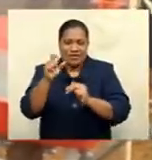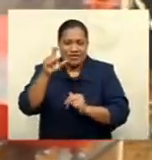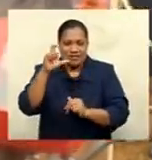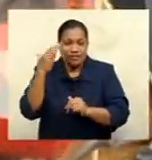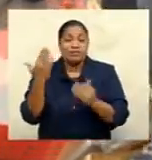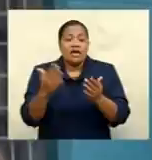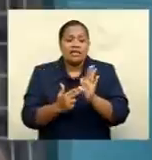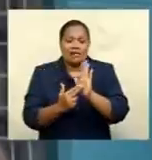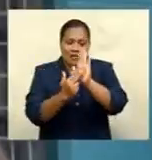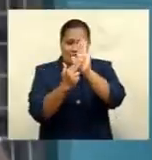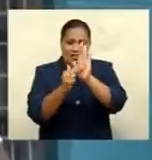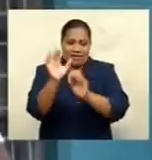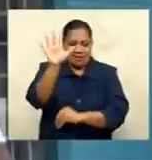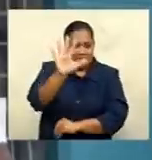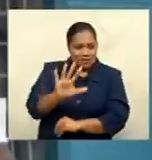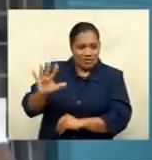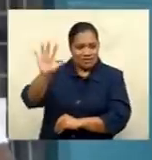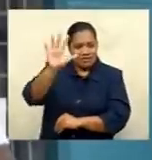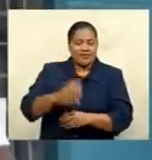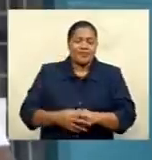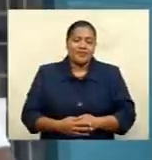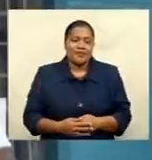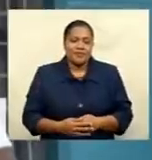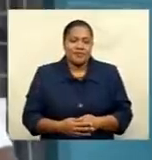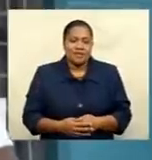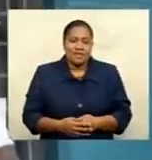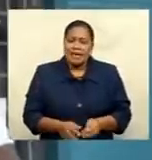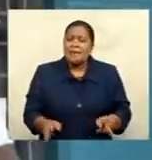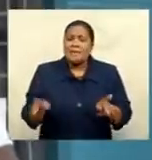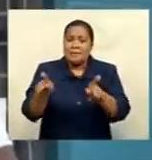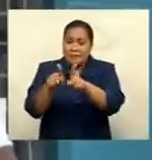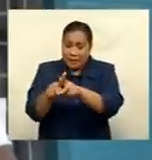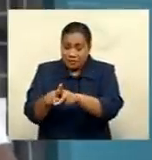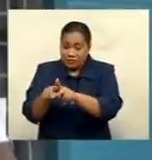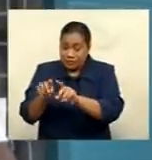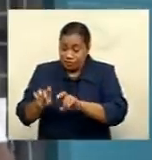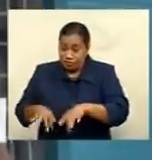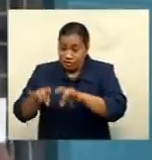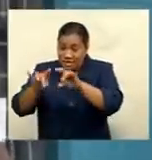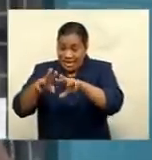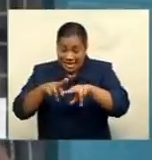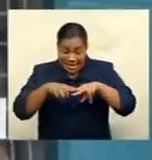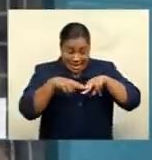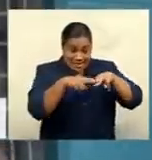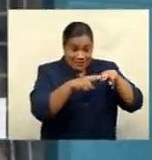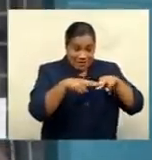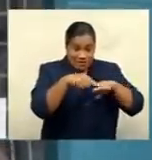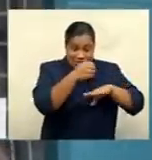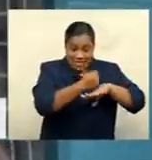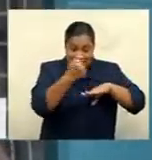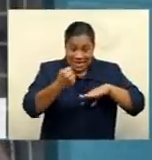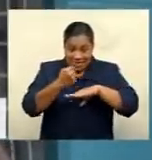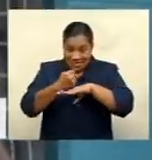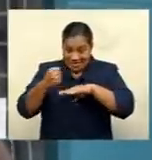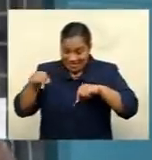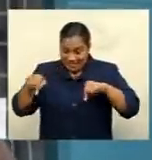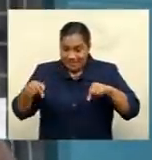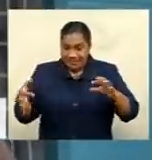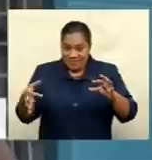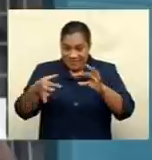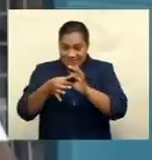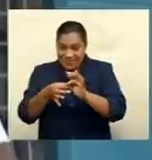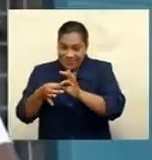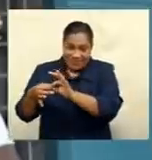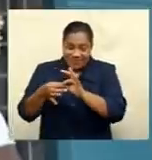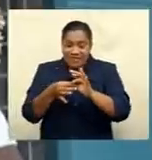Northern Division. The partnership of our Australian government and the Fiji government in the rehabilitation of our northern